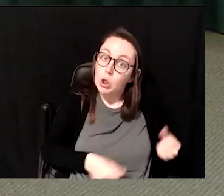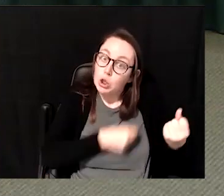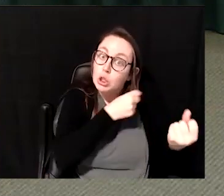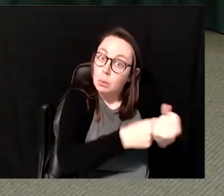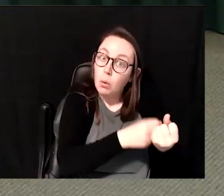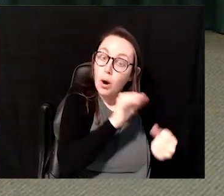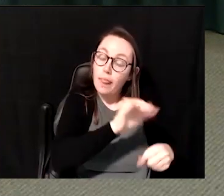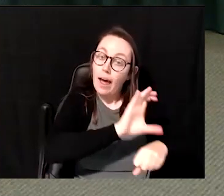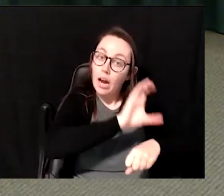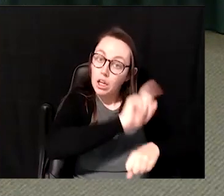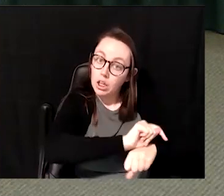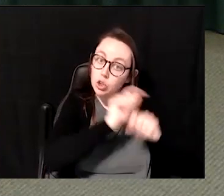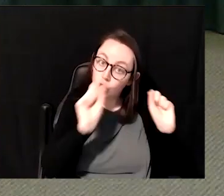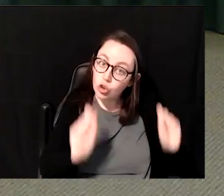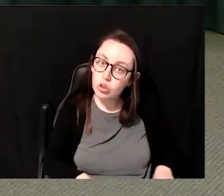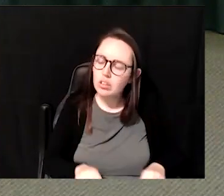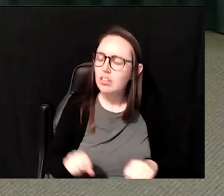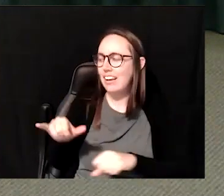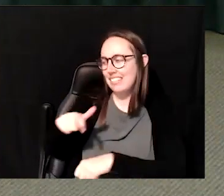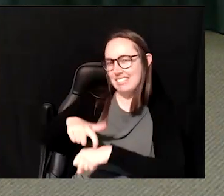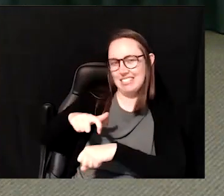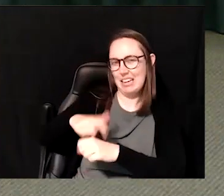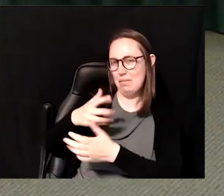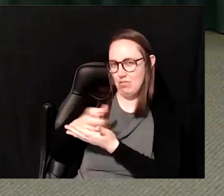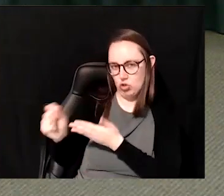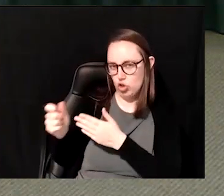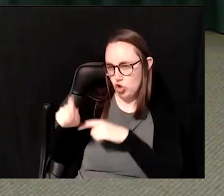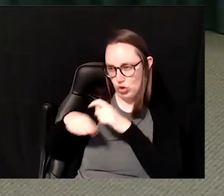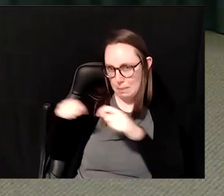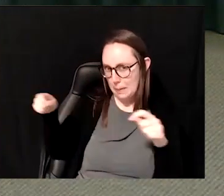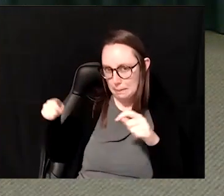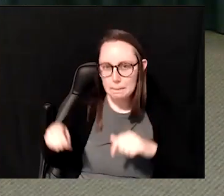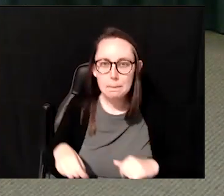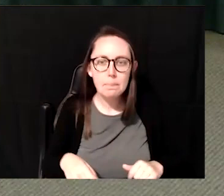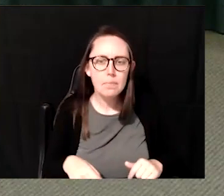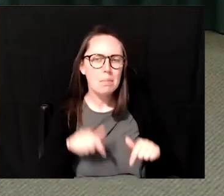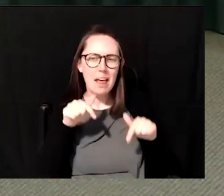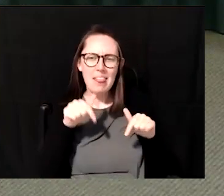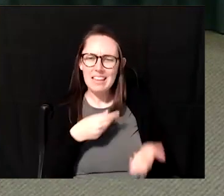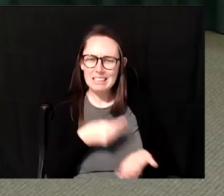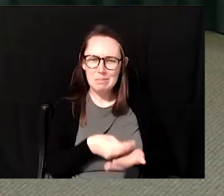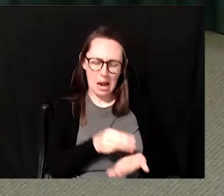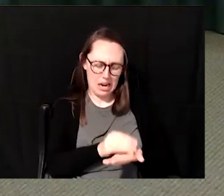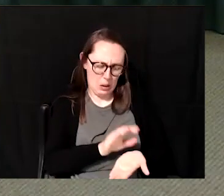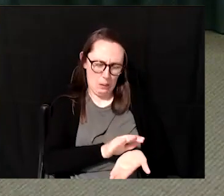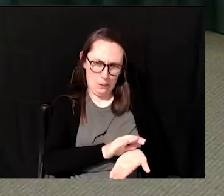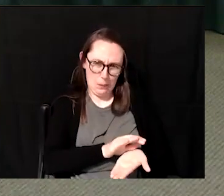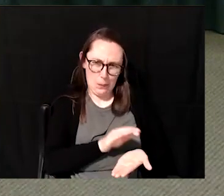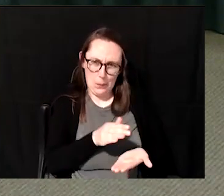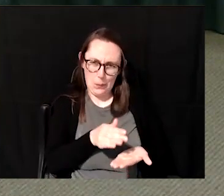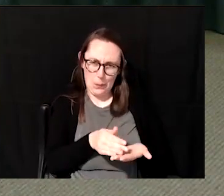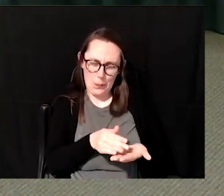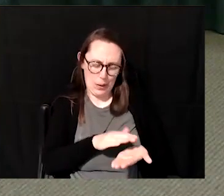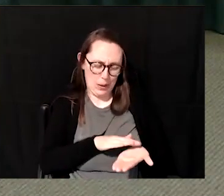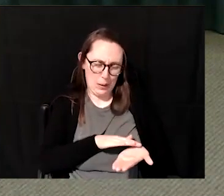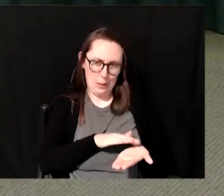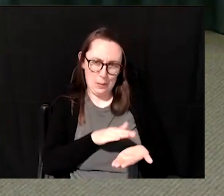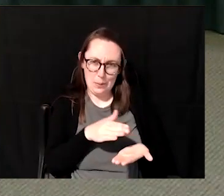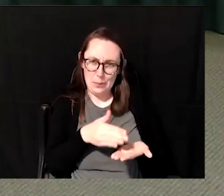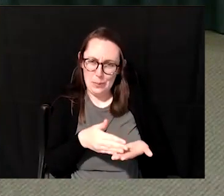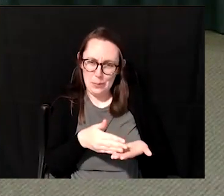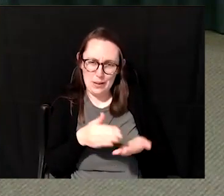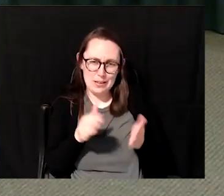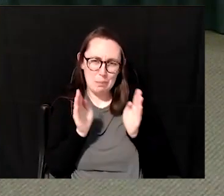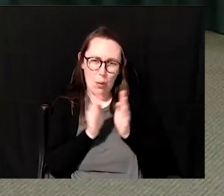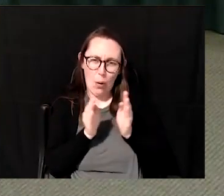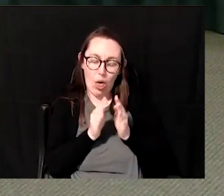them wrap up your thought dick this is such a minimal amount of money and to think that we need a new